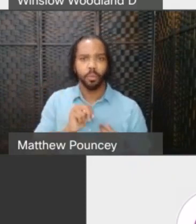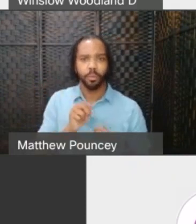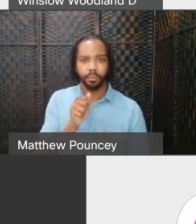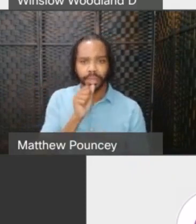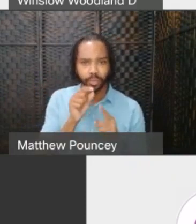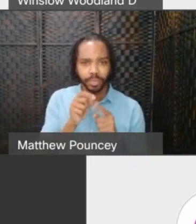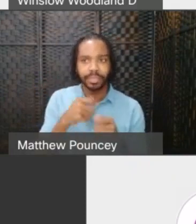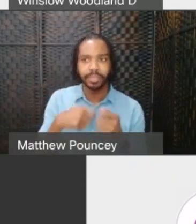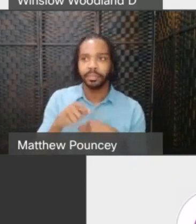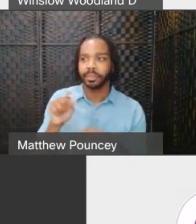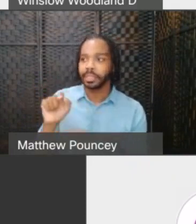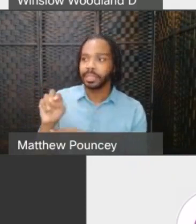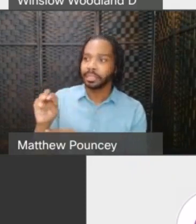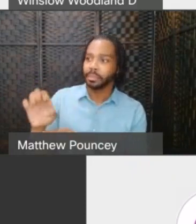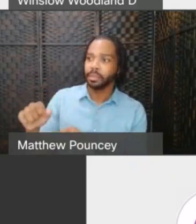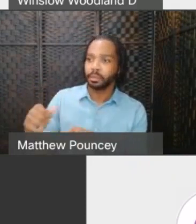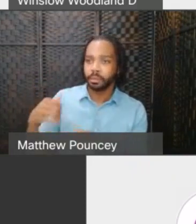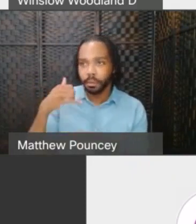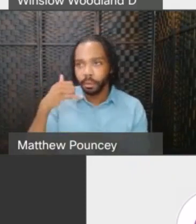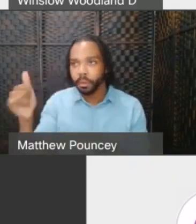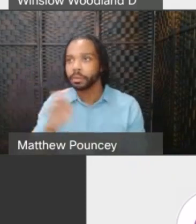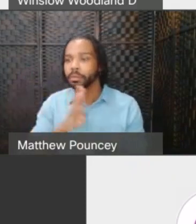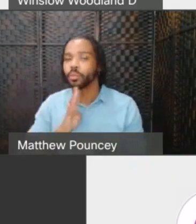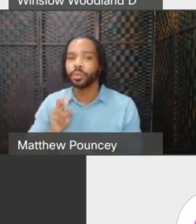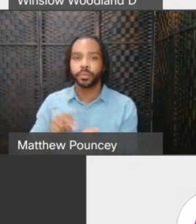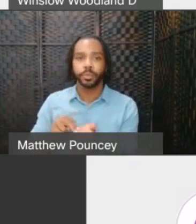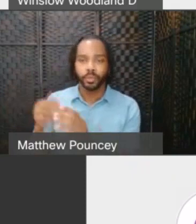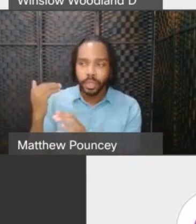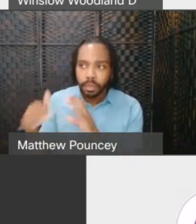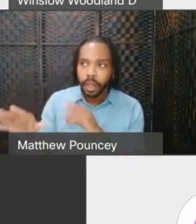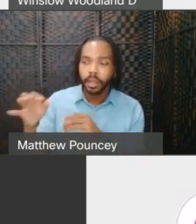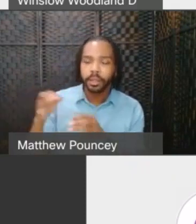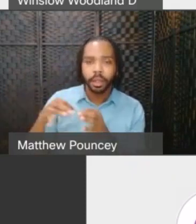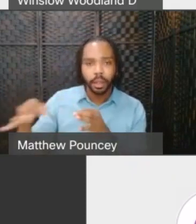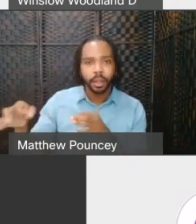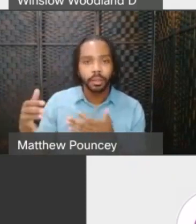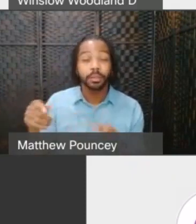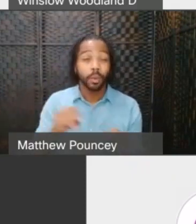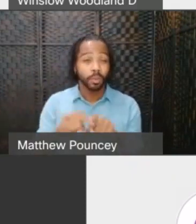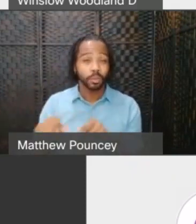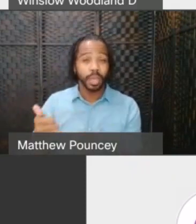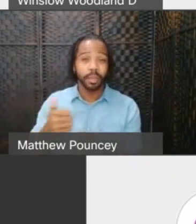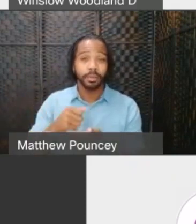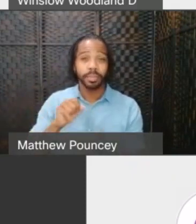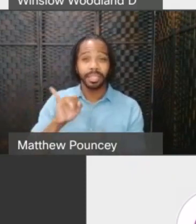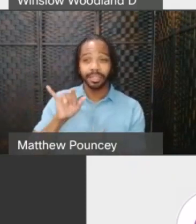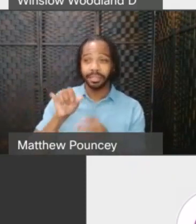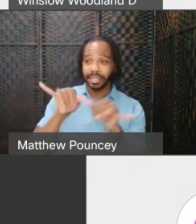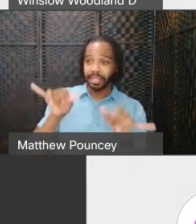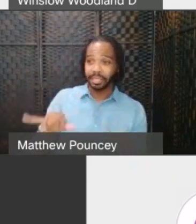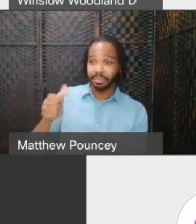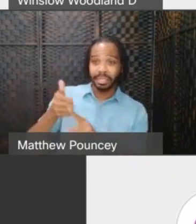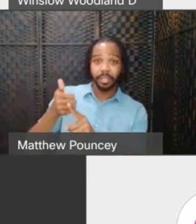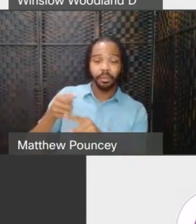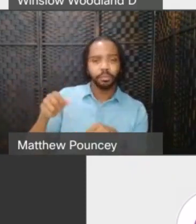TME emailing or calling the Board of Nursing. Also, it would be helpful if the system permitted the